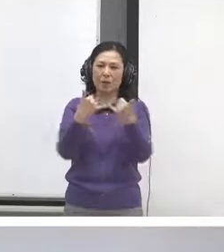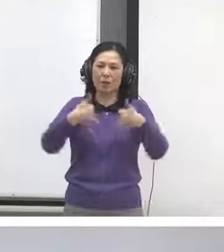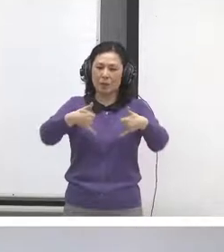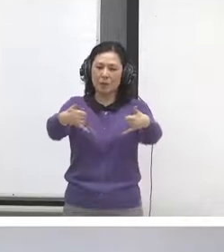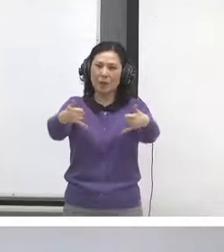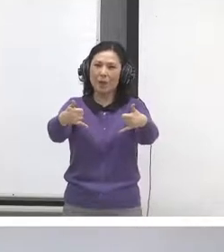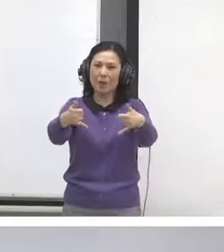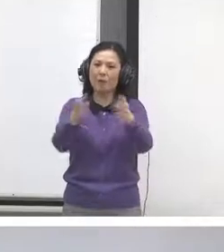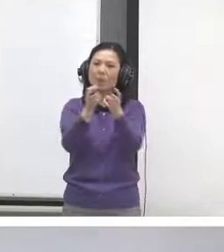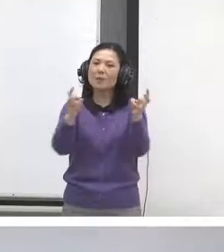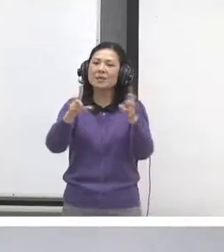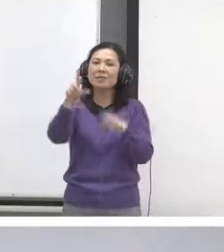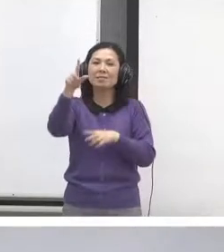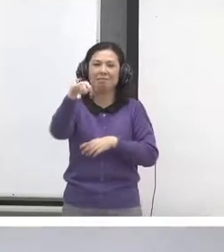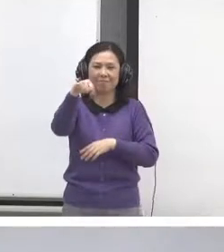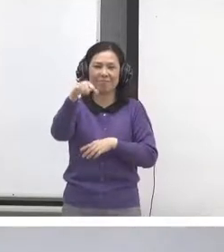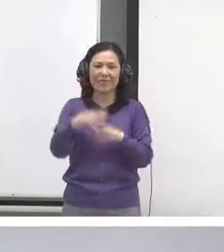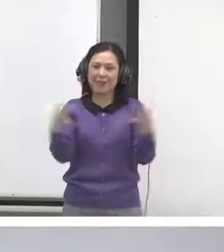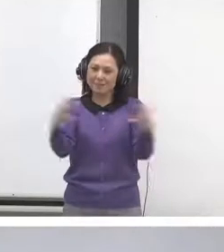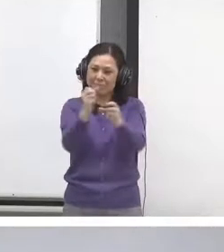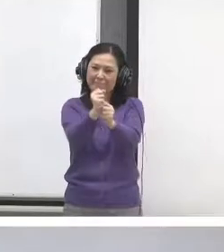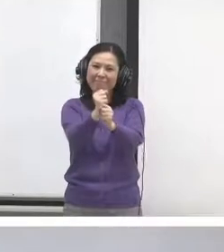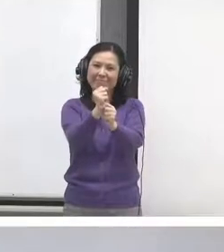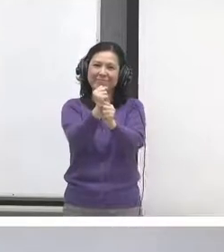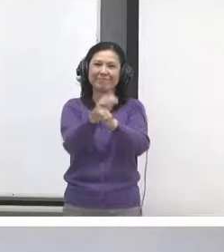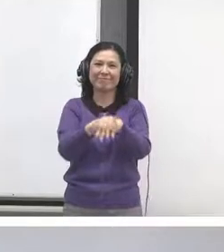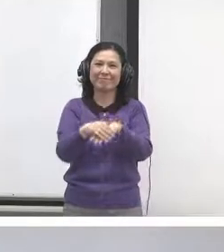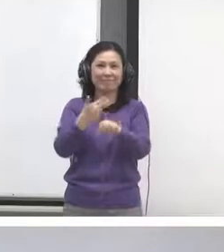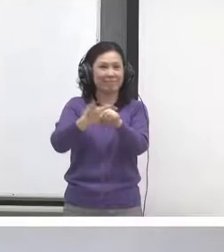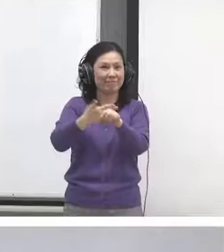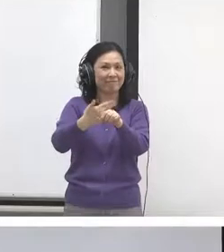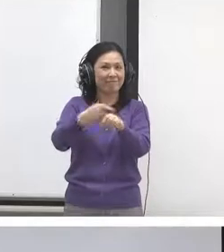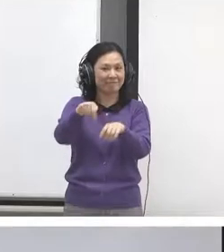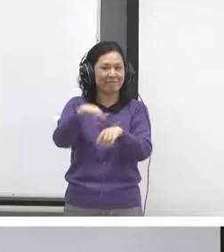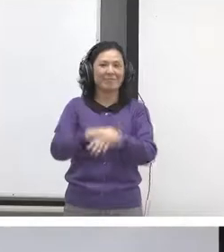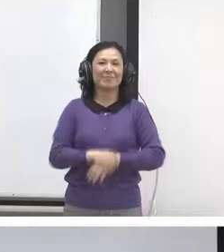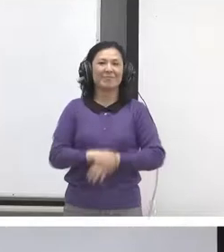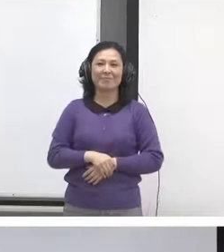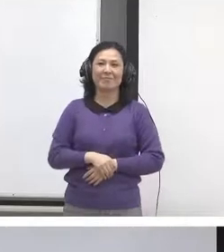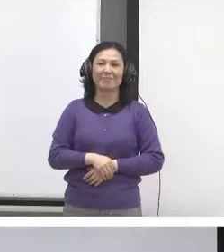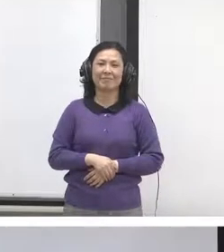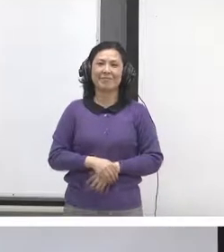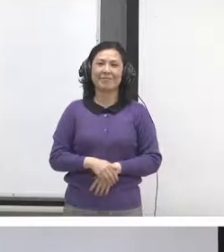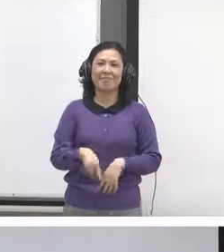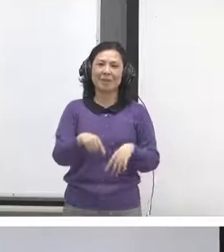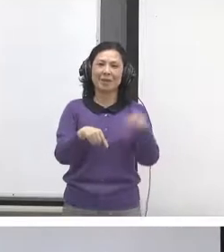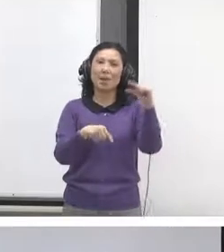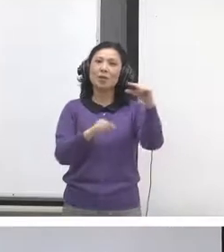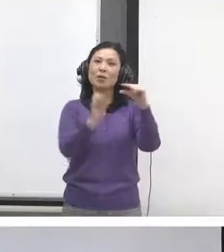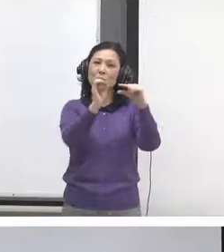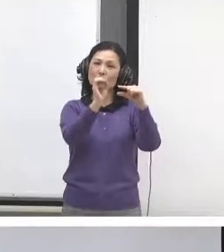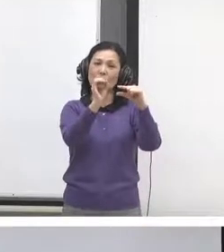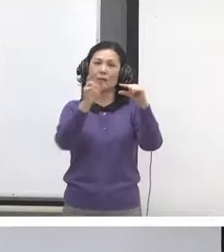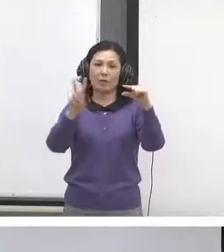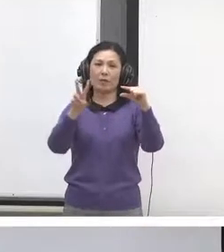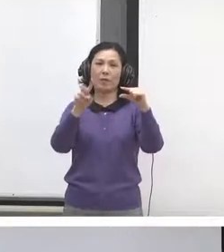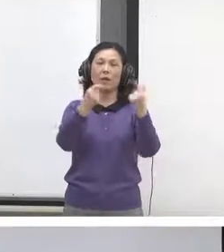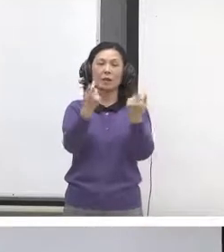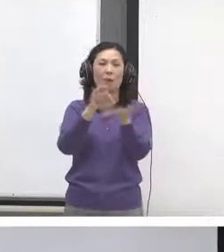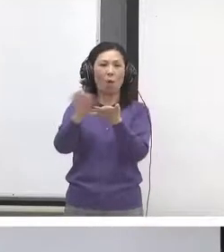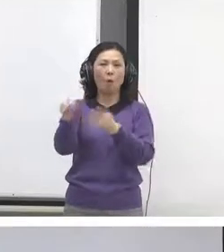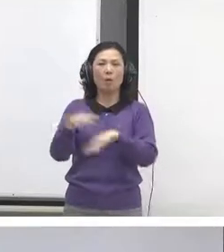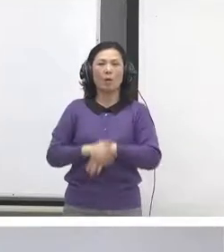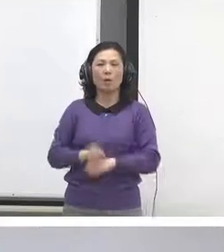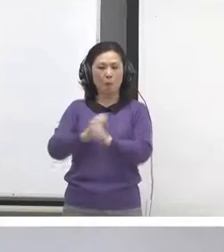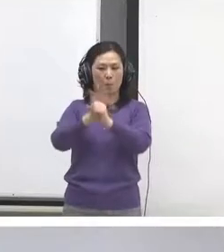by GovZero community. So we held this online meeting already before the coronavirus,